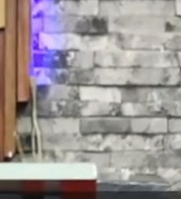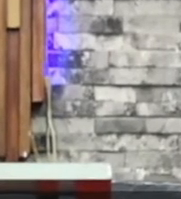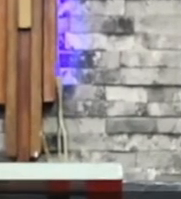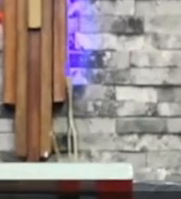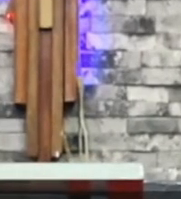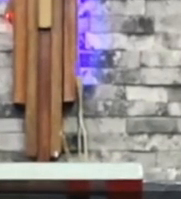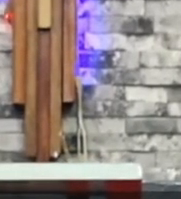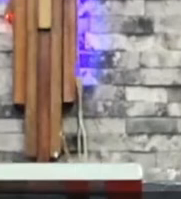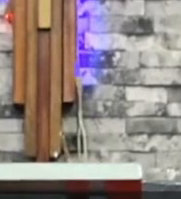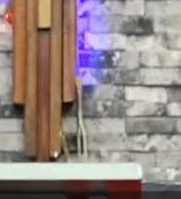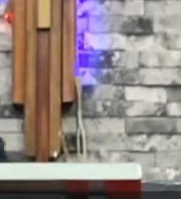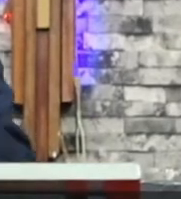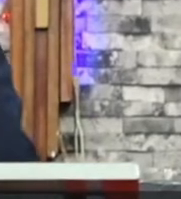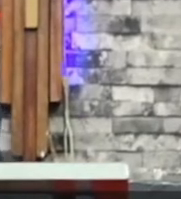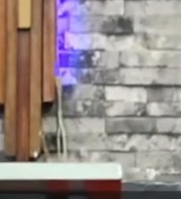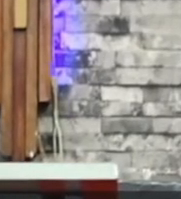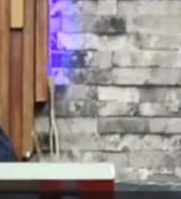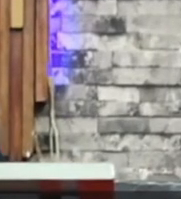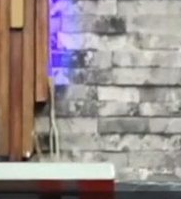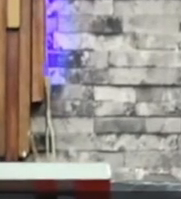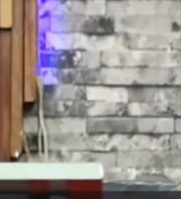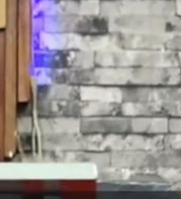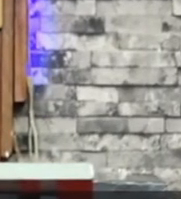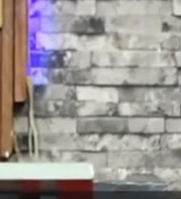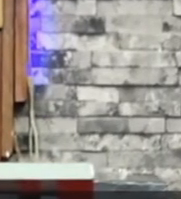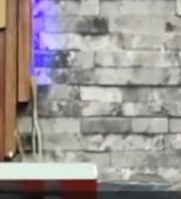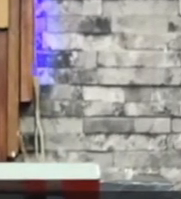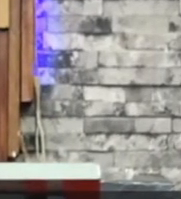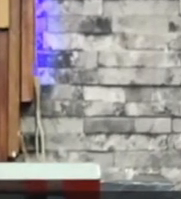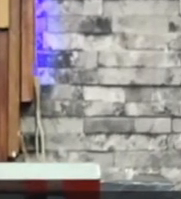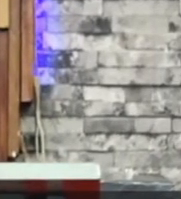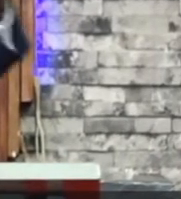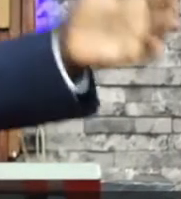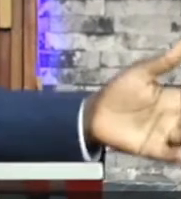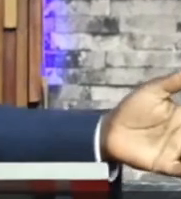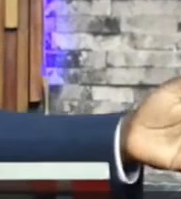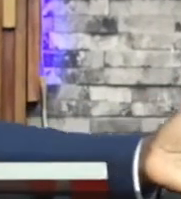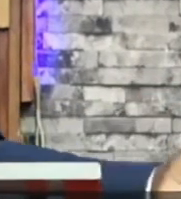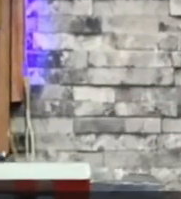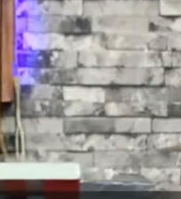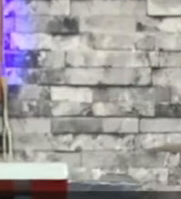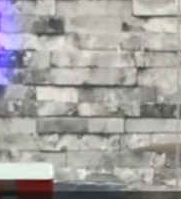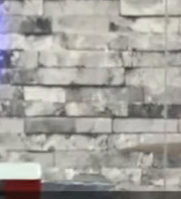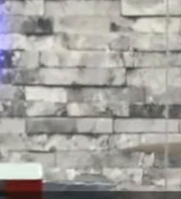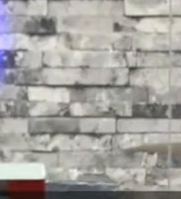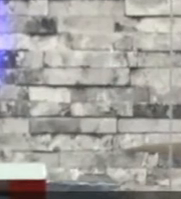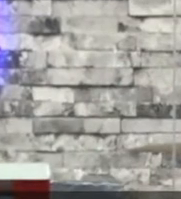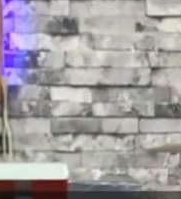precious stone, wood, hay, and straw, and it continues, Bwana Yesu asifiwe.